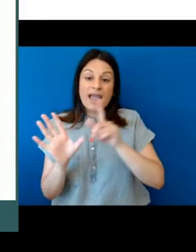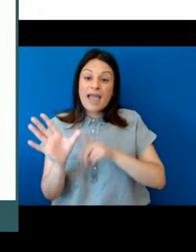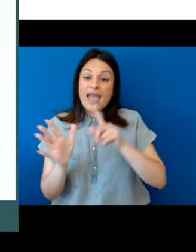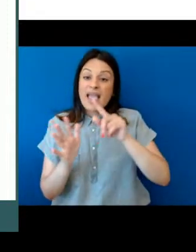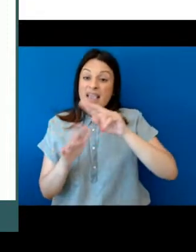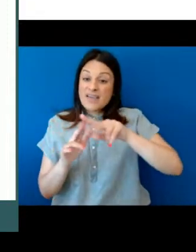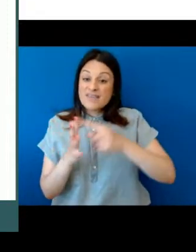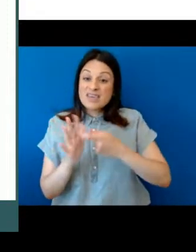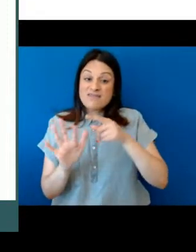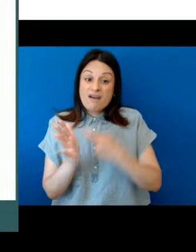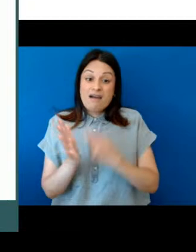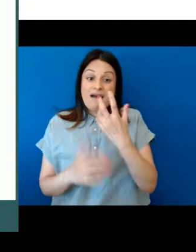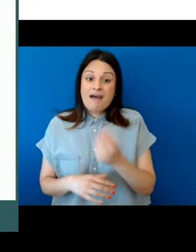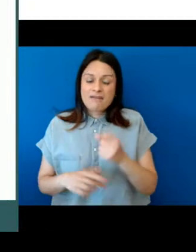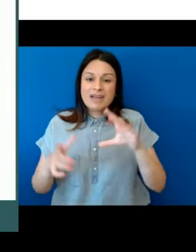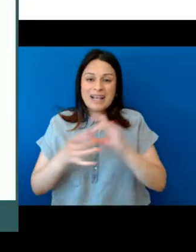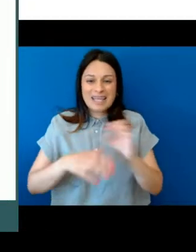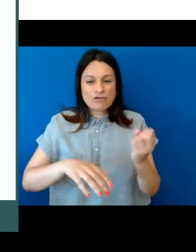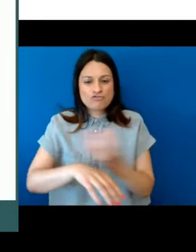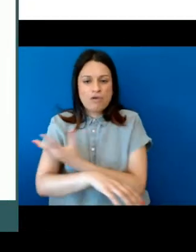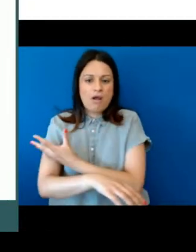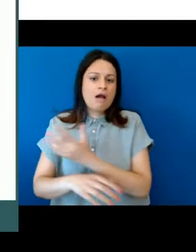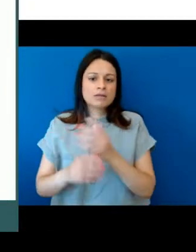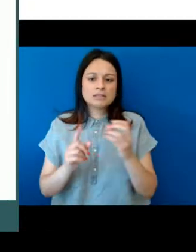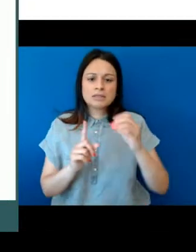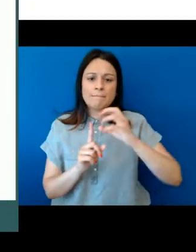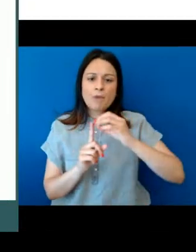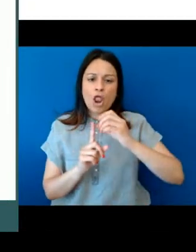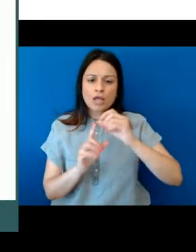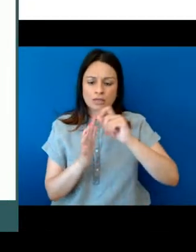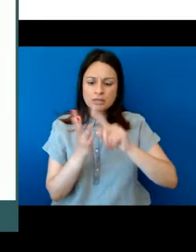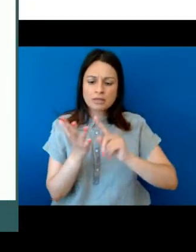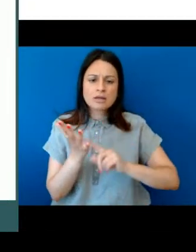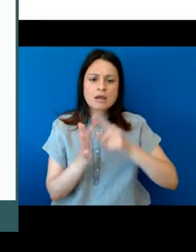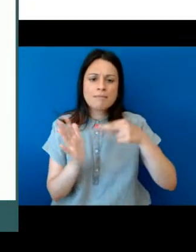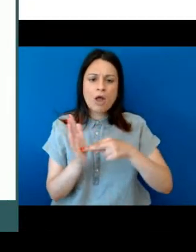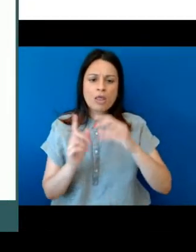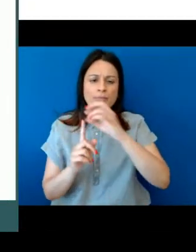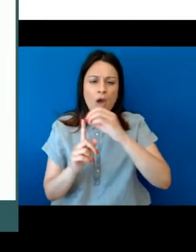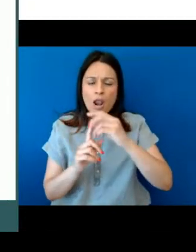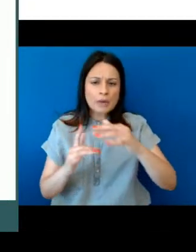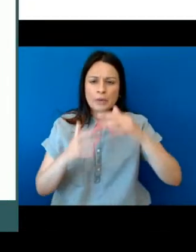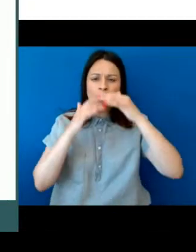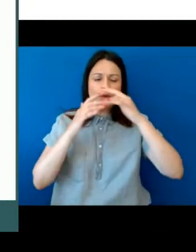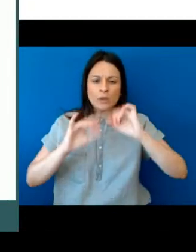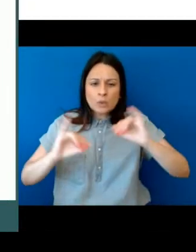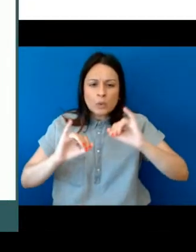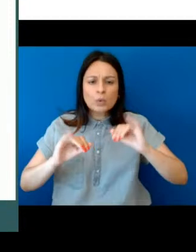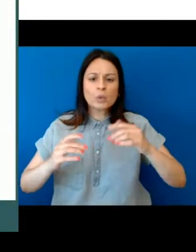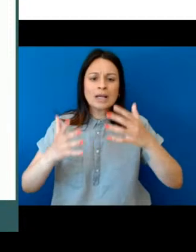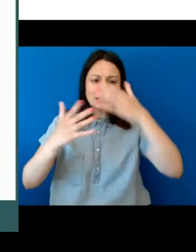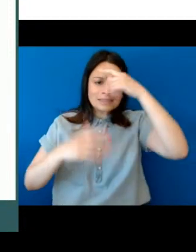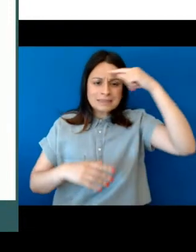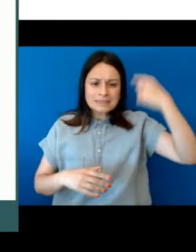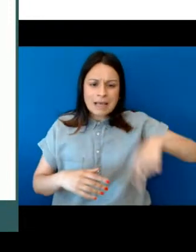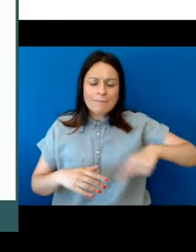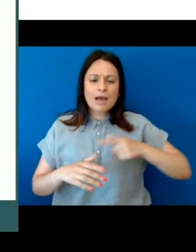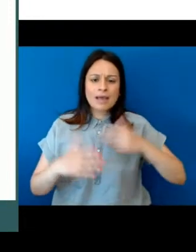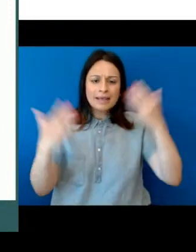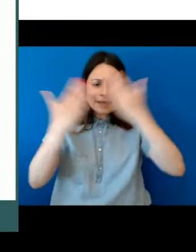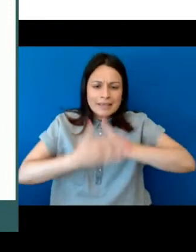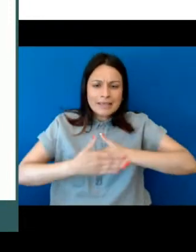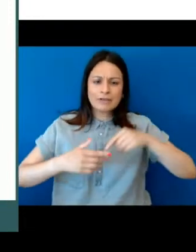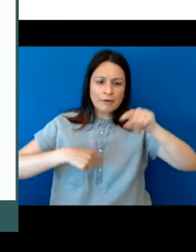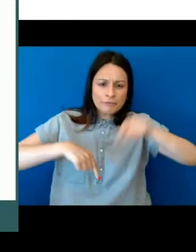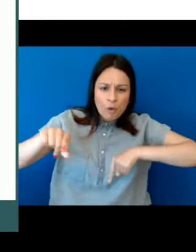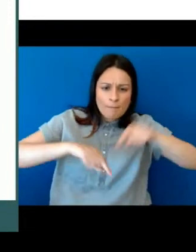pollen. And whenever he goes out to play football in the summer, particularly in the evenings, he gets wheezy. He borrows